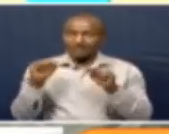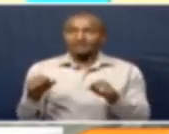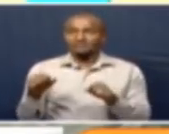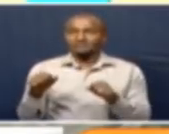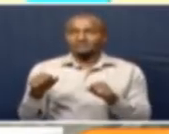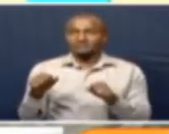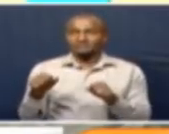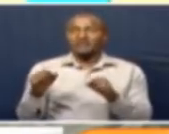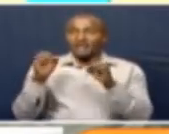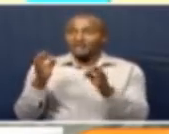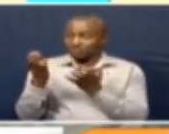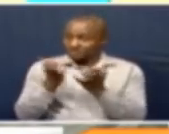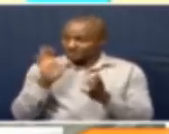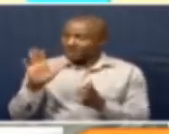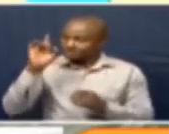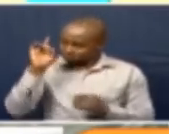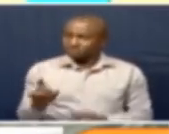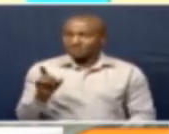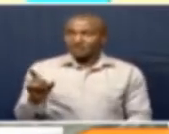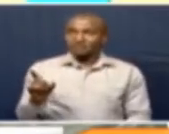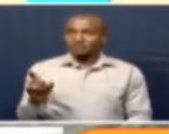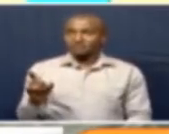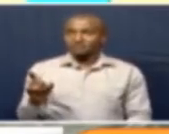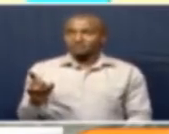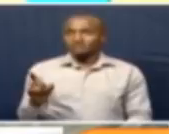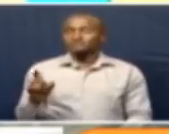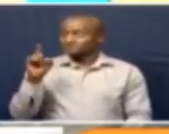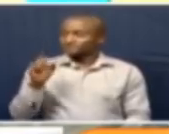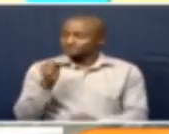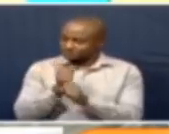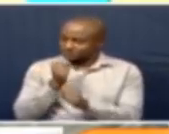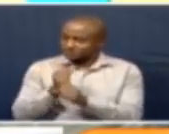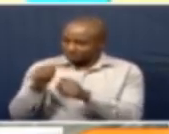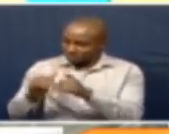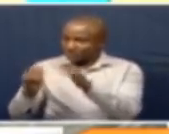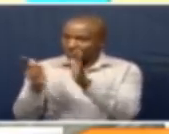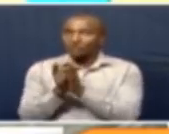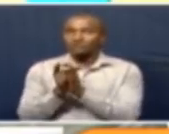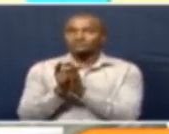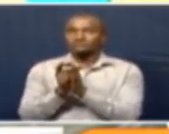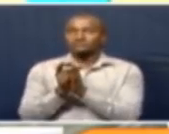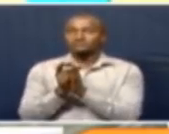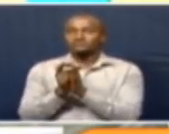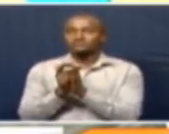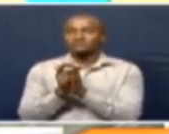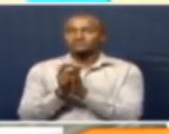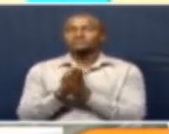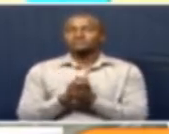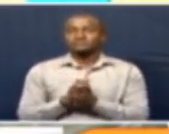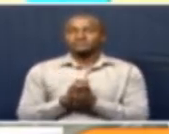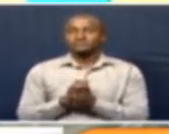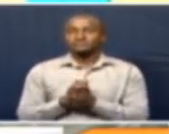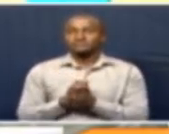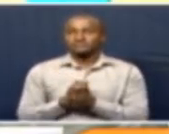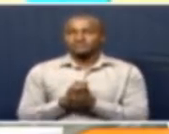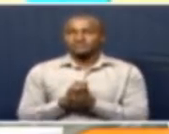and if it's your business, that's what you want to survive on. You must do it, you must follow the law every step of the way, and the law is laid. Mm. It's very easy then